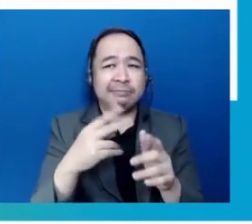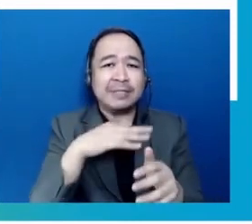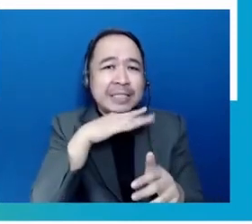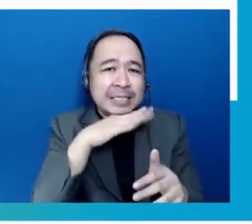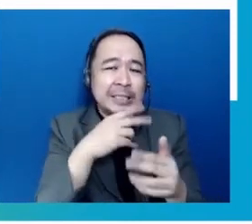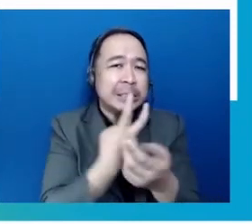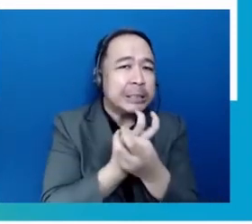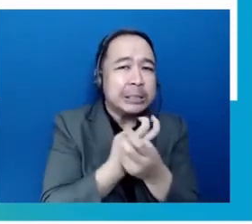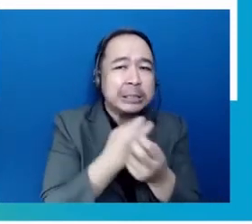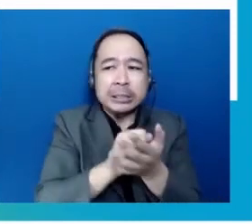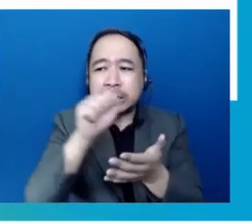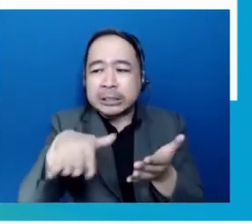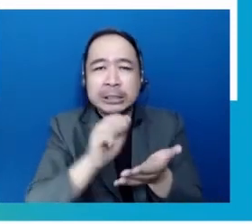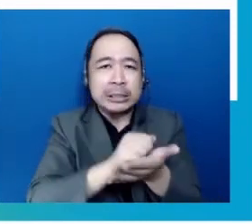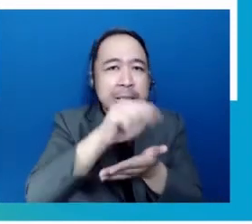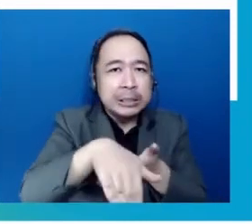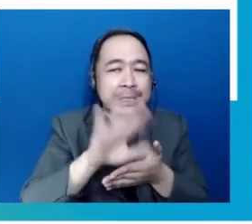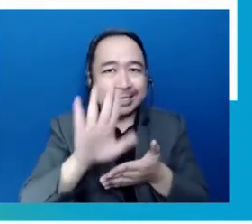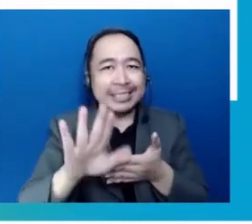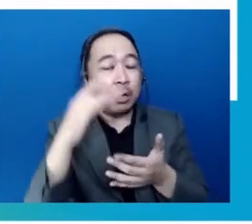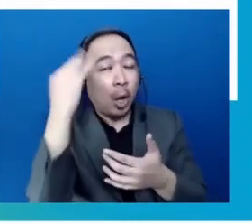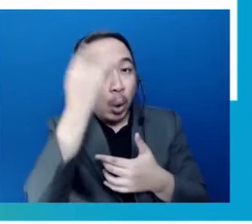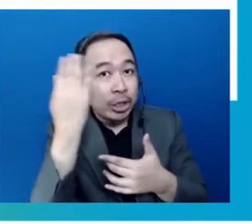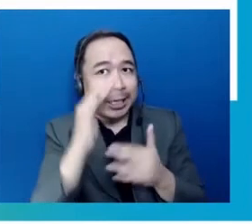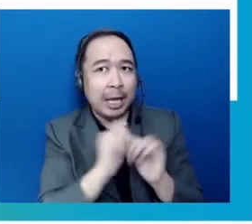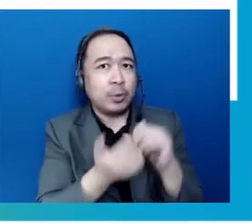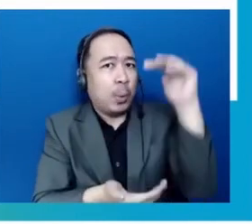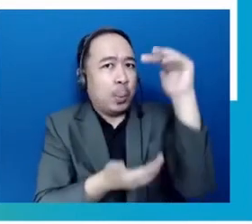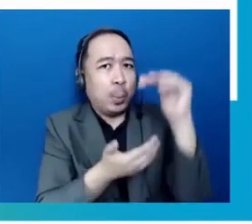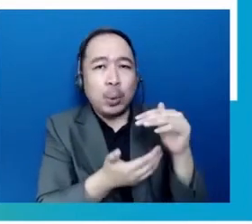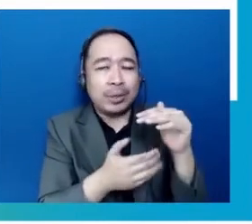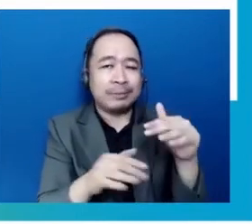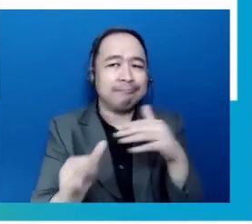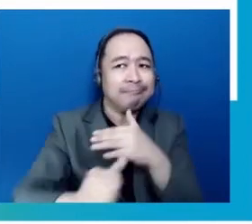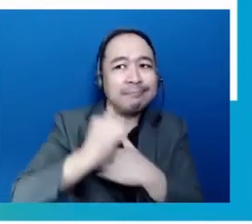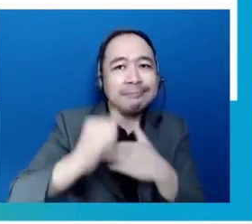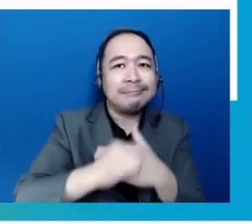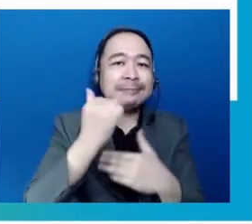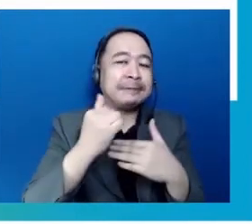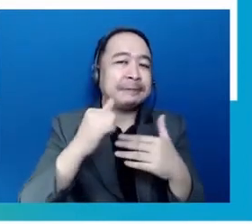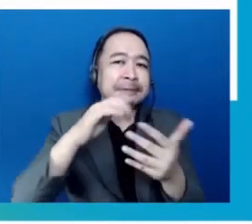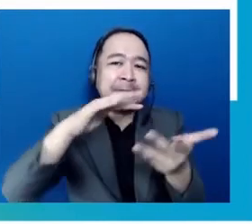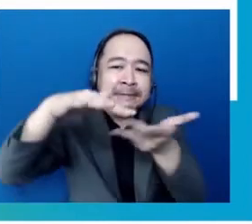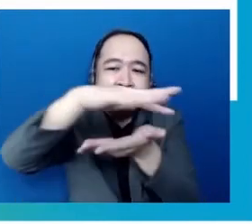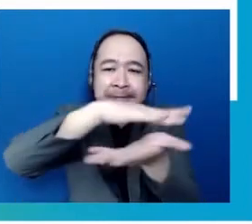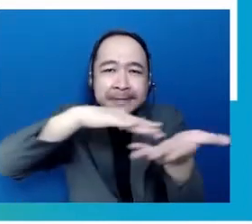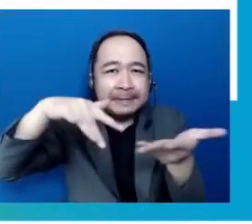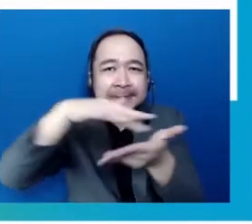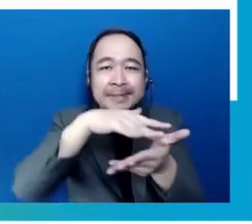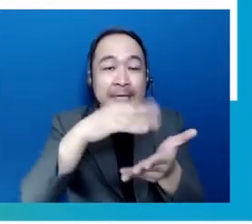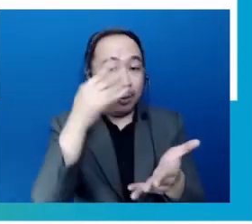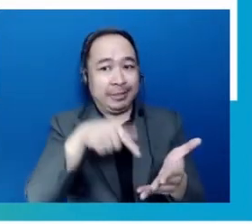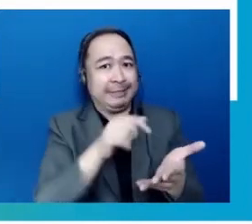recognize the concern, your concern on emission of greenhouse gas and other hazardous material from the incineration of the